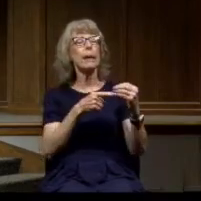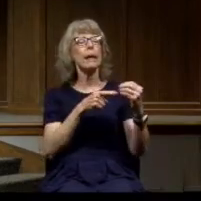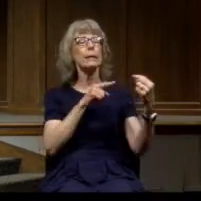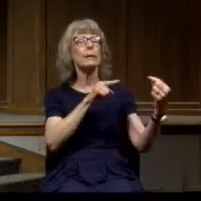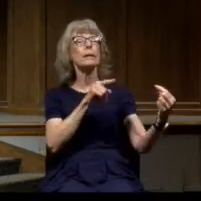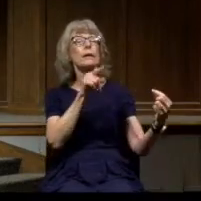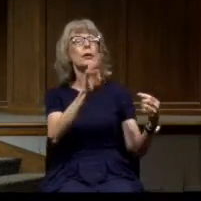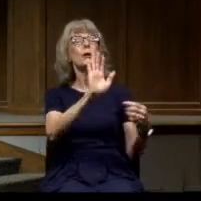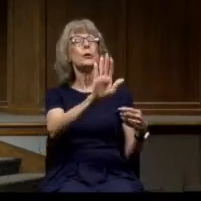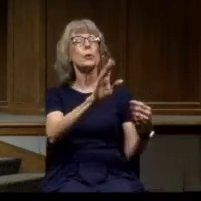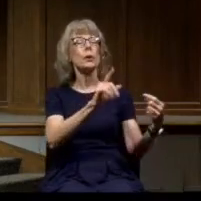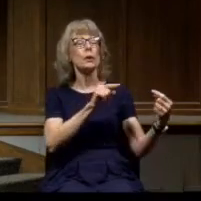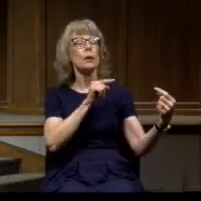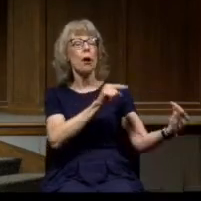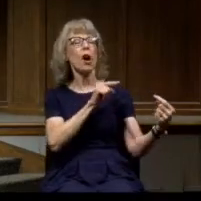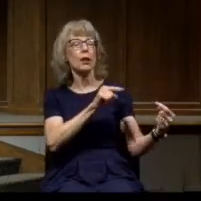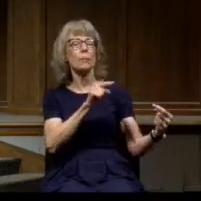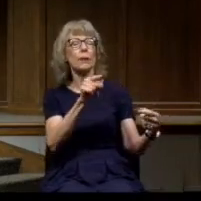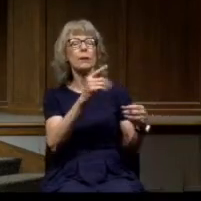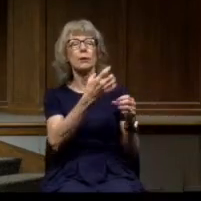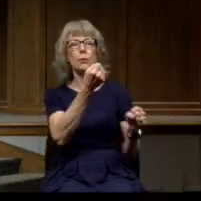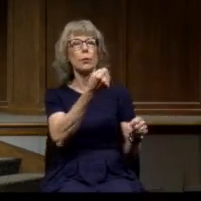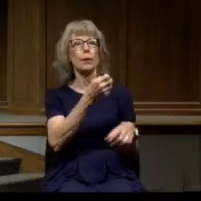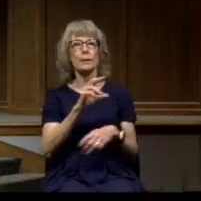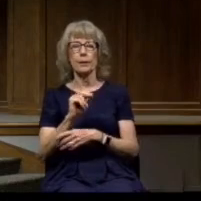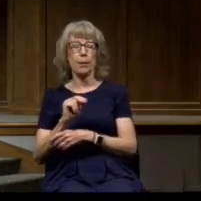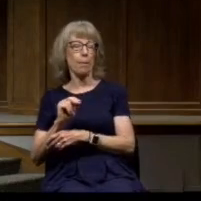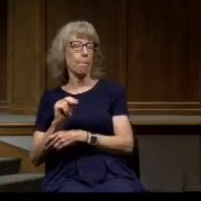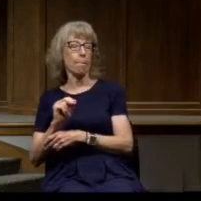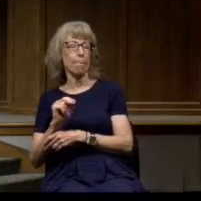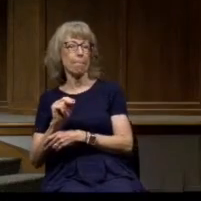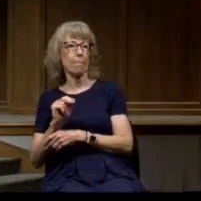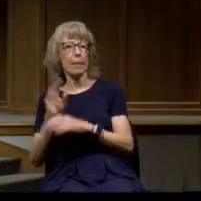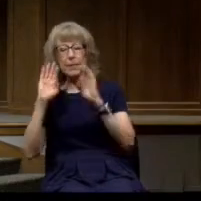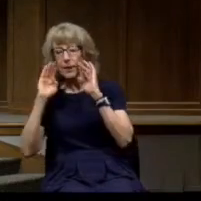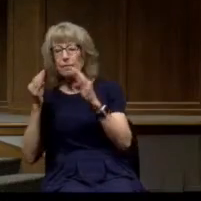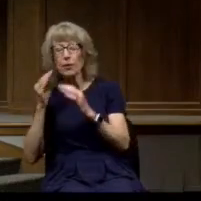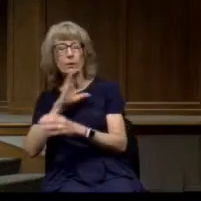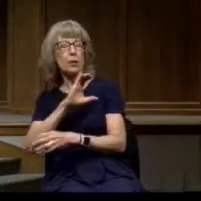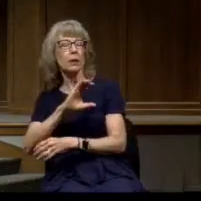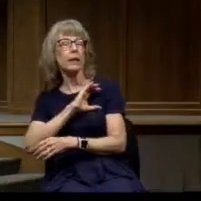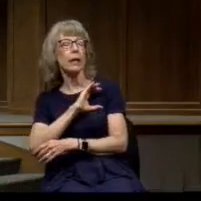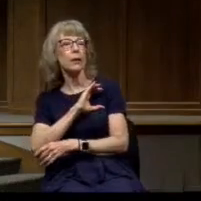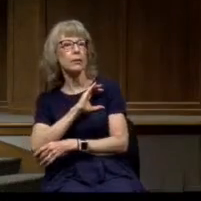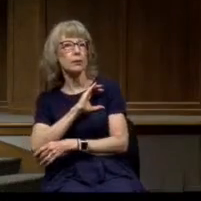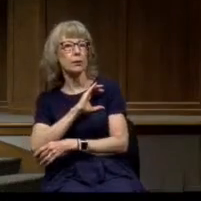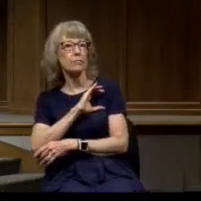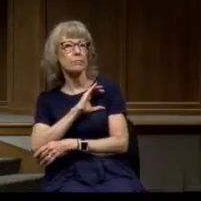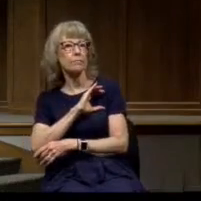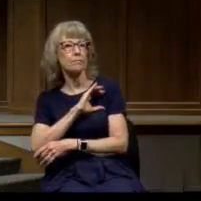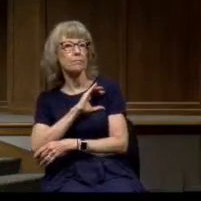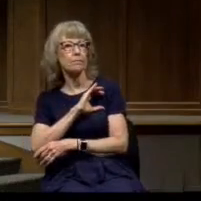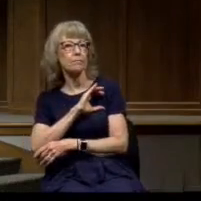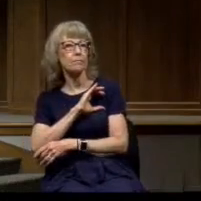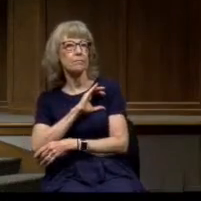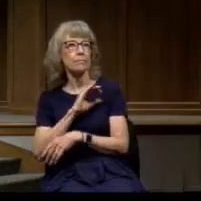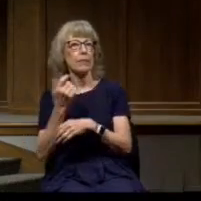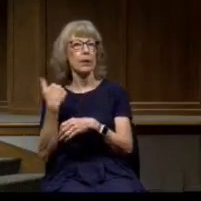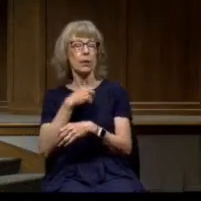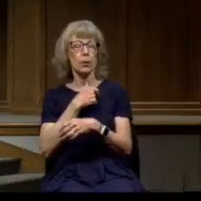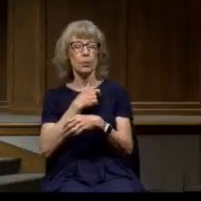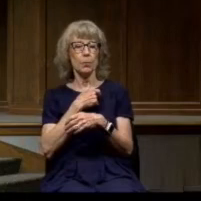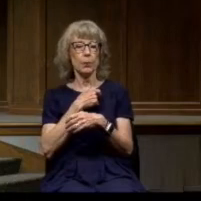be remembered for. But the reality is, so many of us care about those things. Like, we spend so much of our